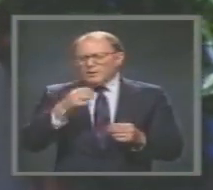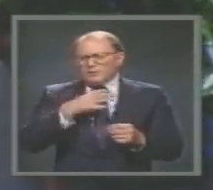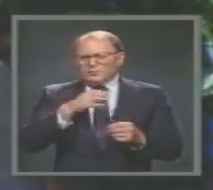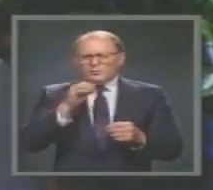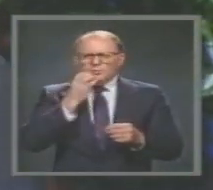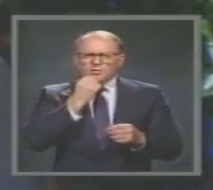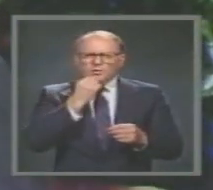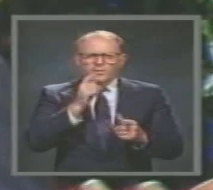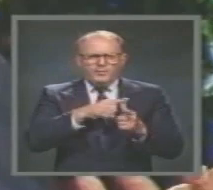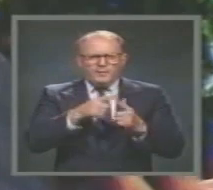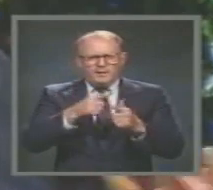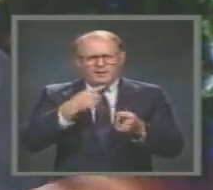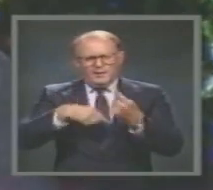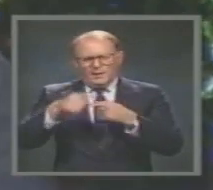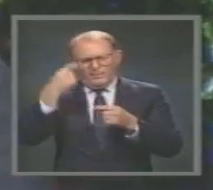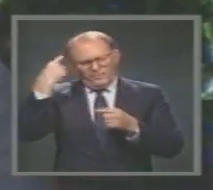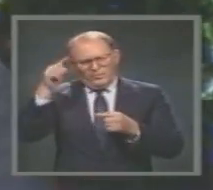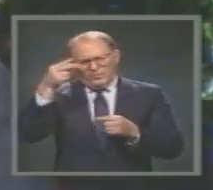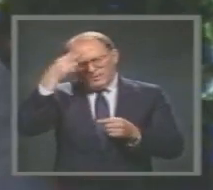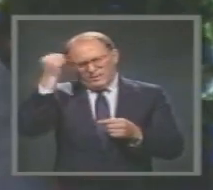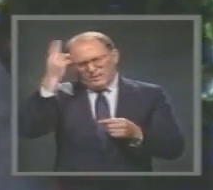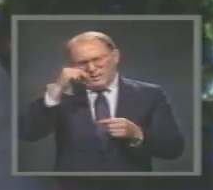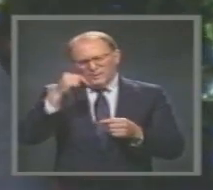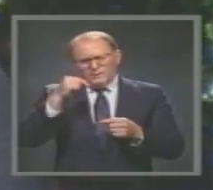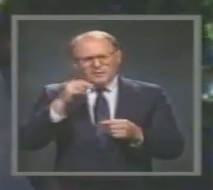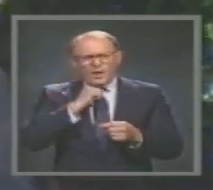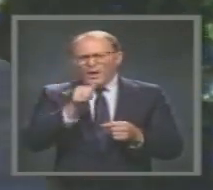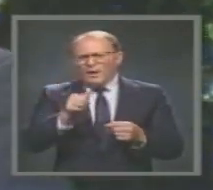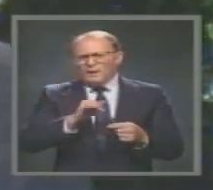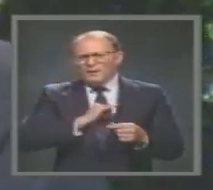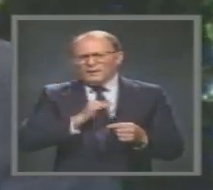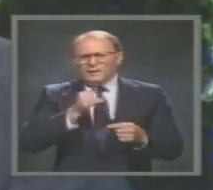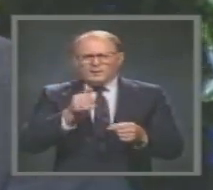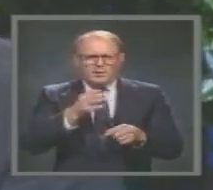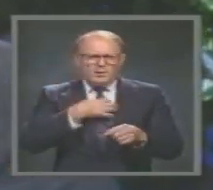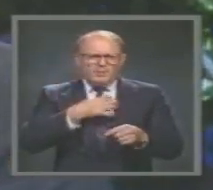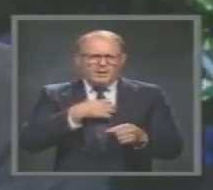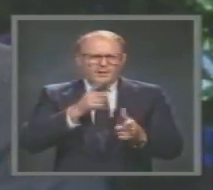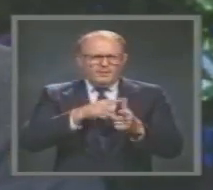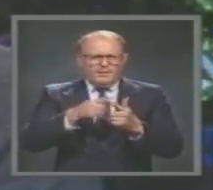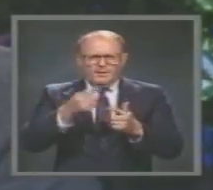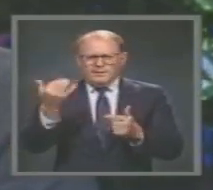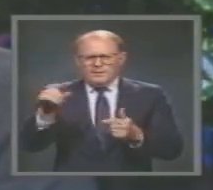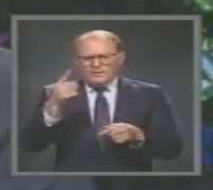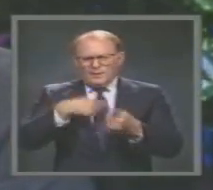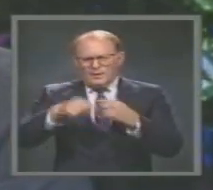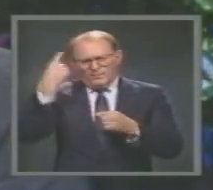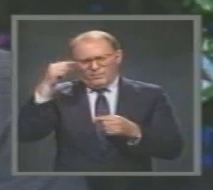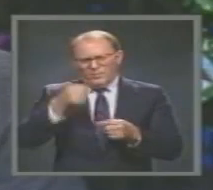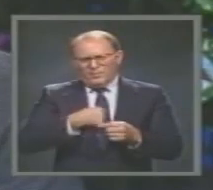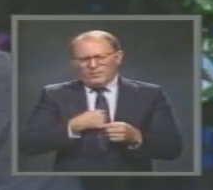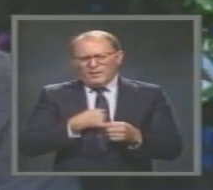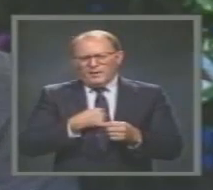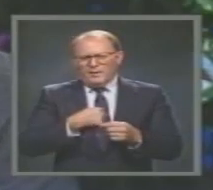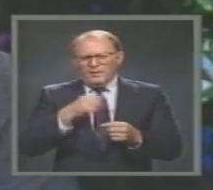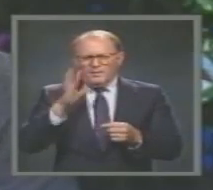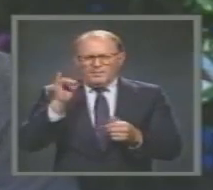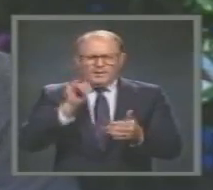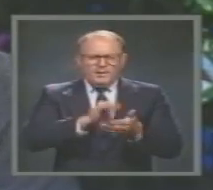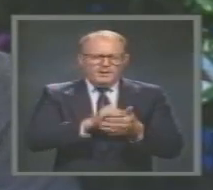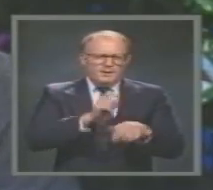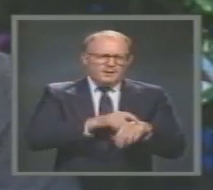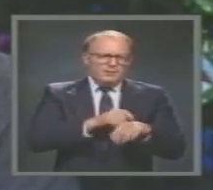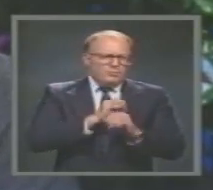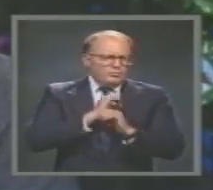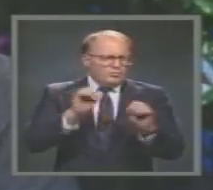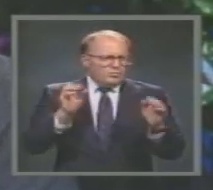for the Catholics, and I didn't speak up because I was a Protestant. Then they came for me. And by that time, there was no